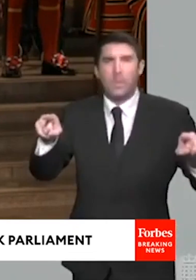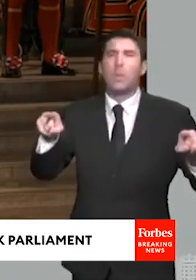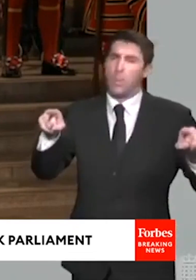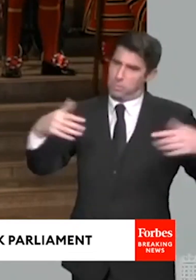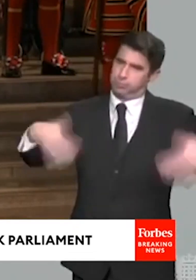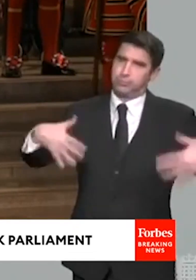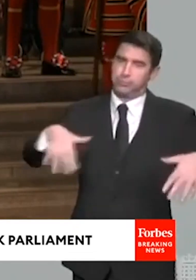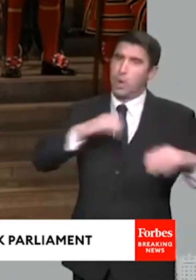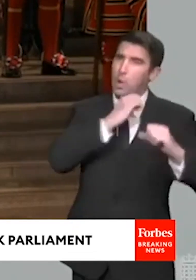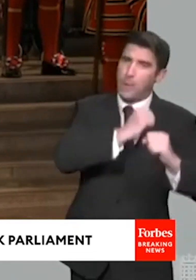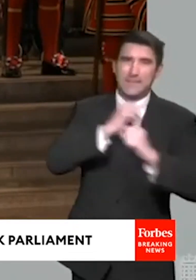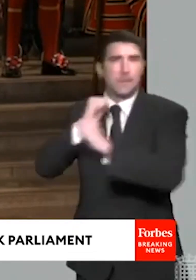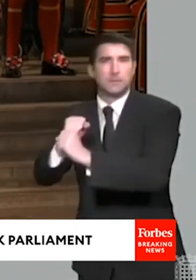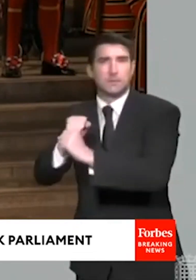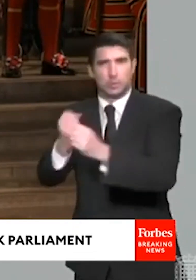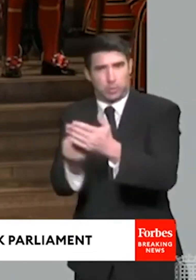all.